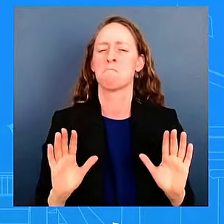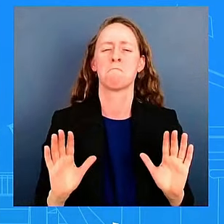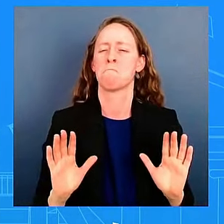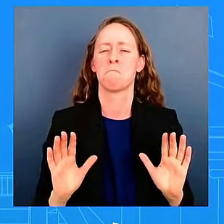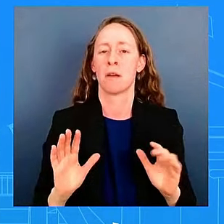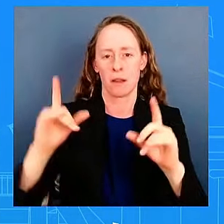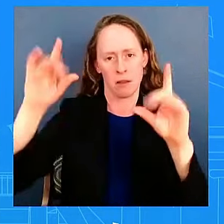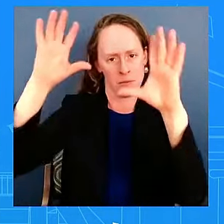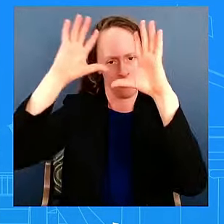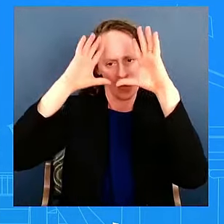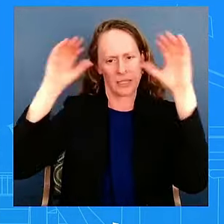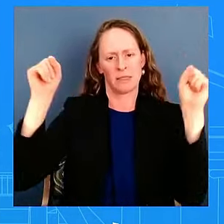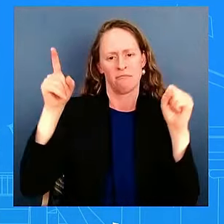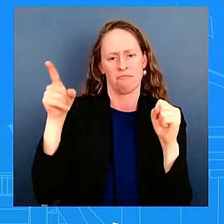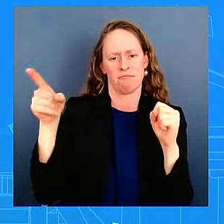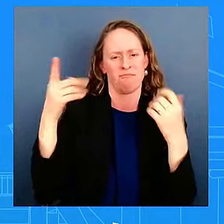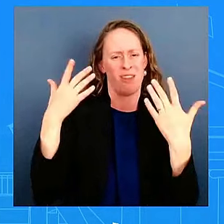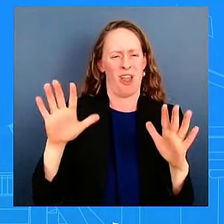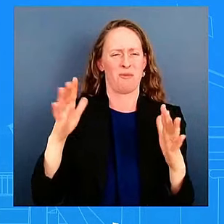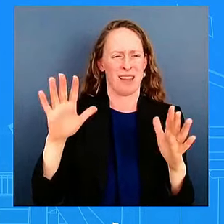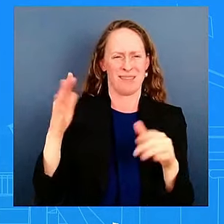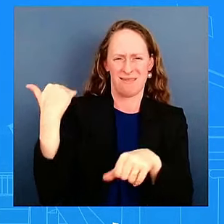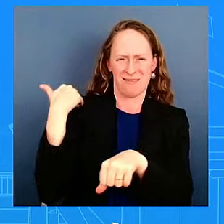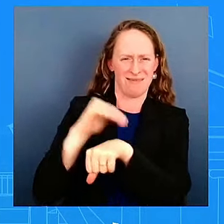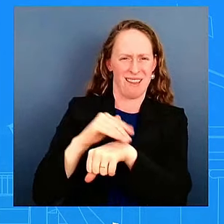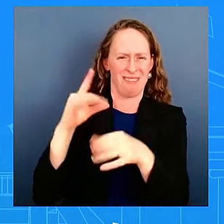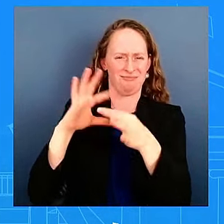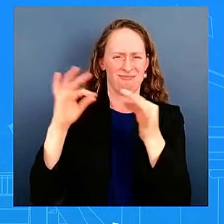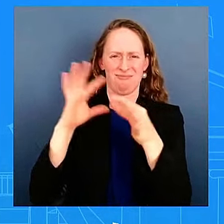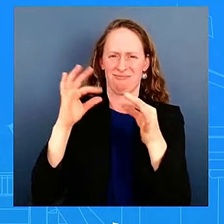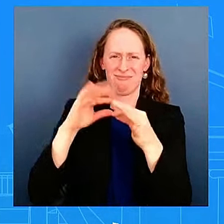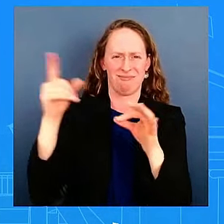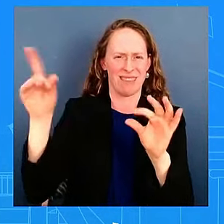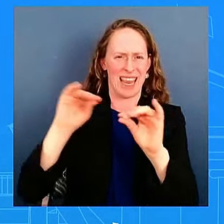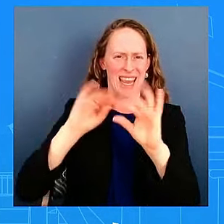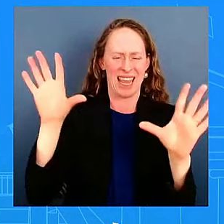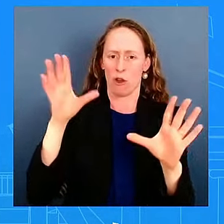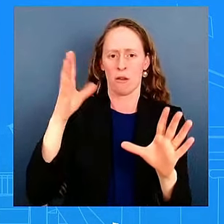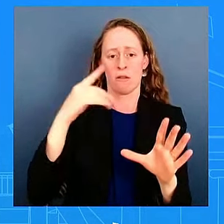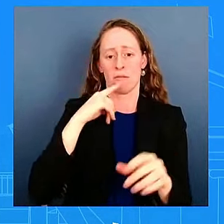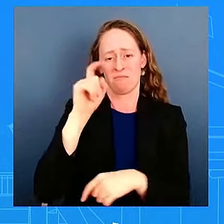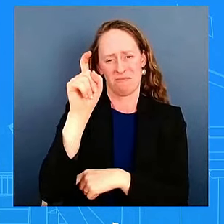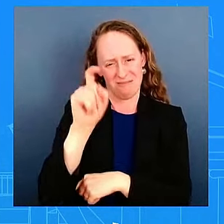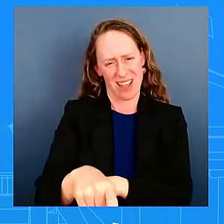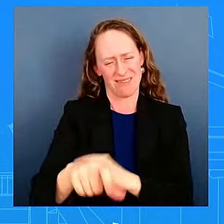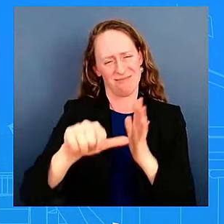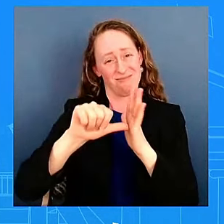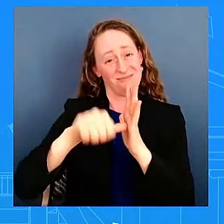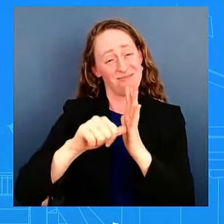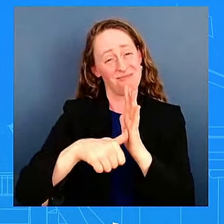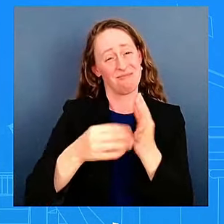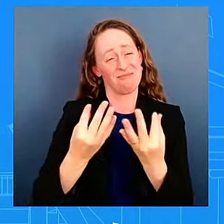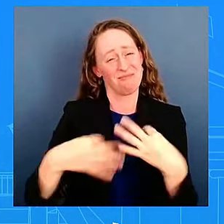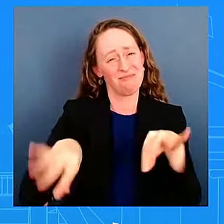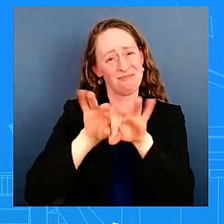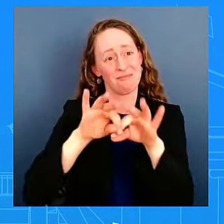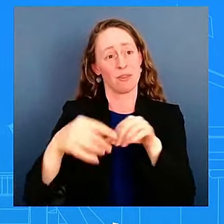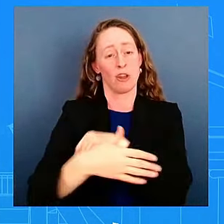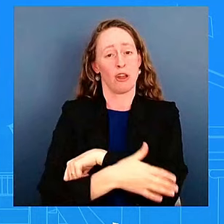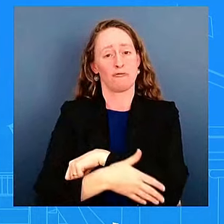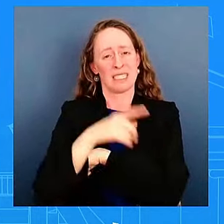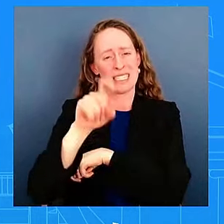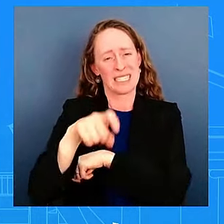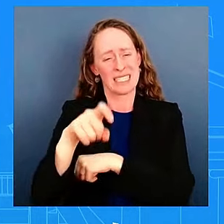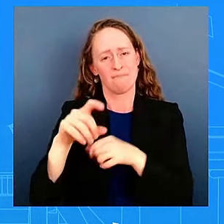in a very clear statement last night about the importance of uniting this country, the importance of continuing to do so, and that we cannot tear America apart